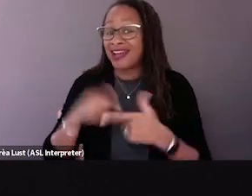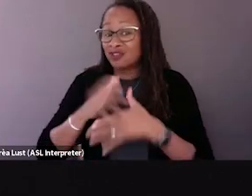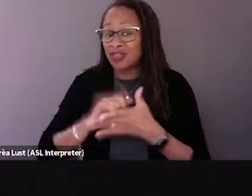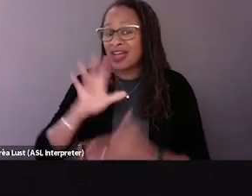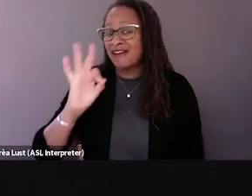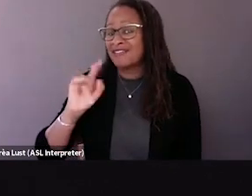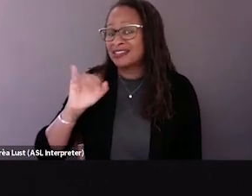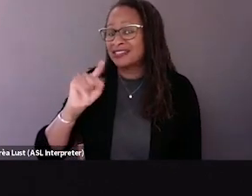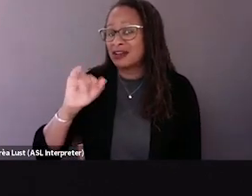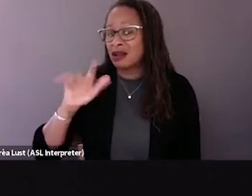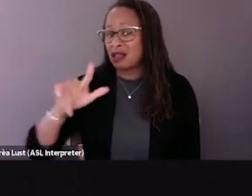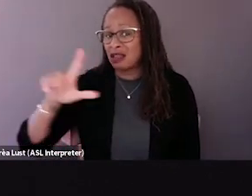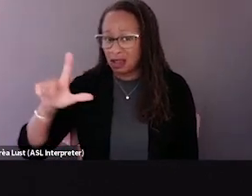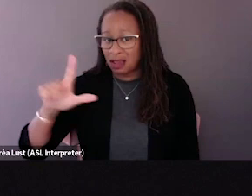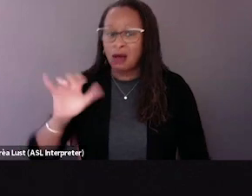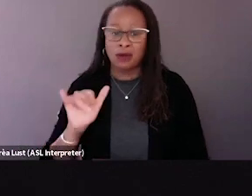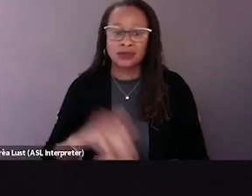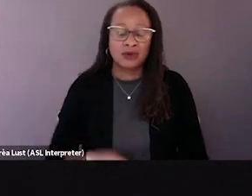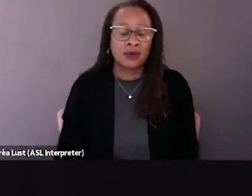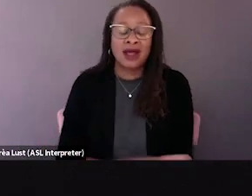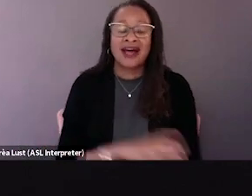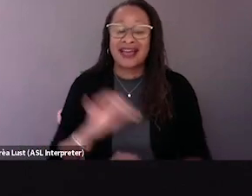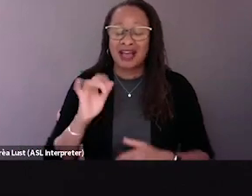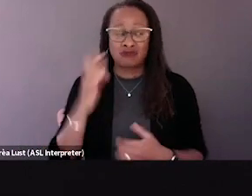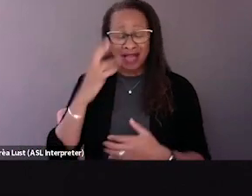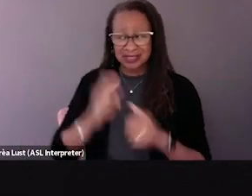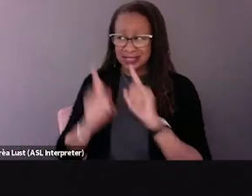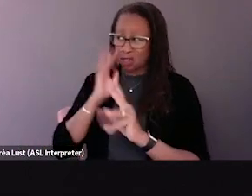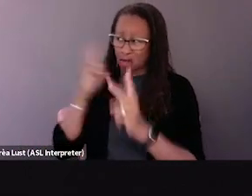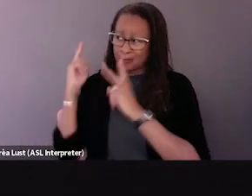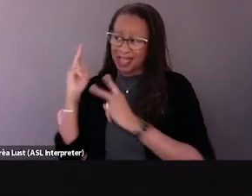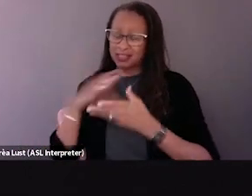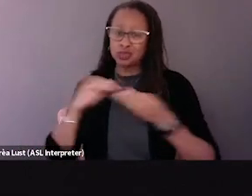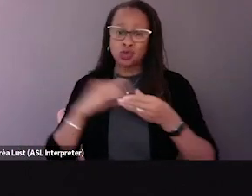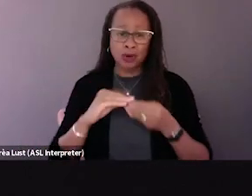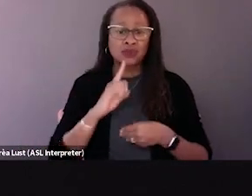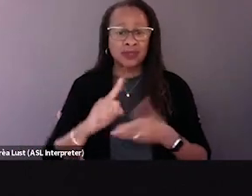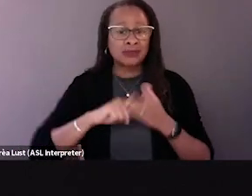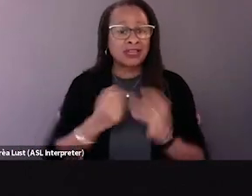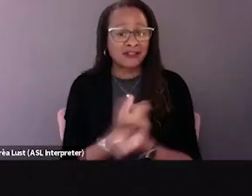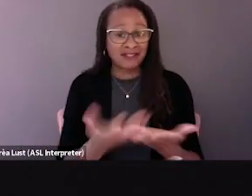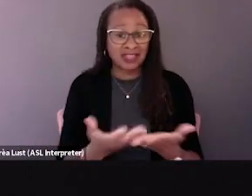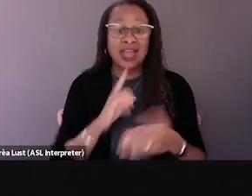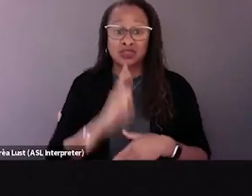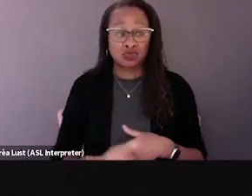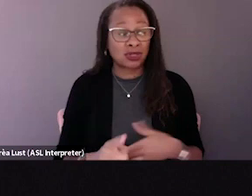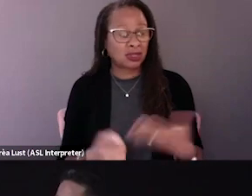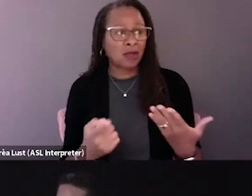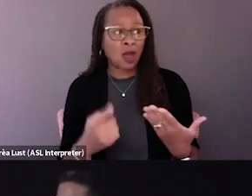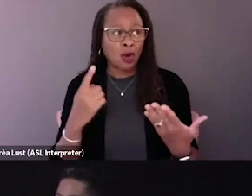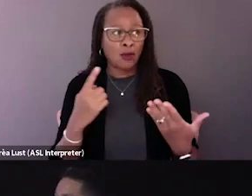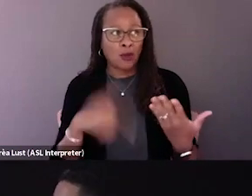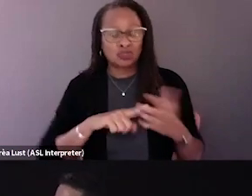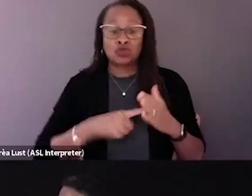looking back, I realized this story was sort of the beginning of it all. It was really what sort of paved the way for what we're experiencing today.